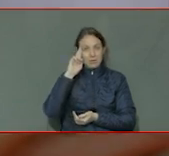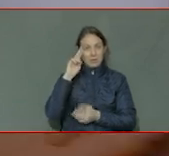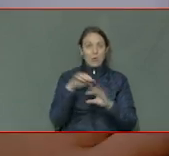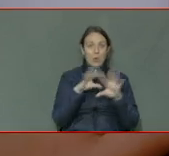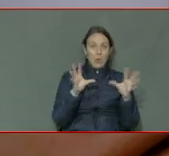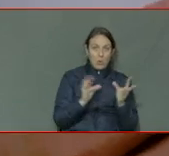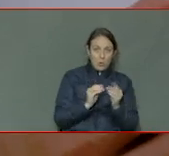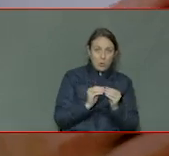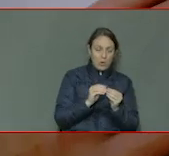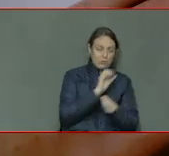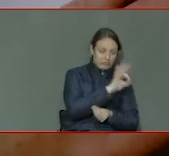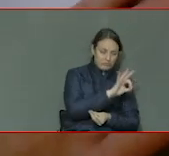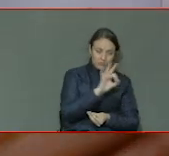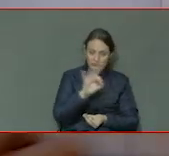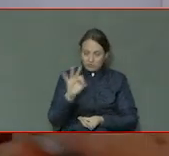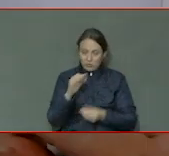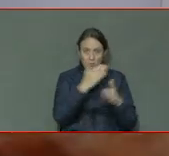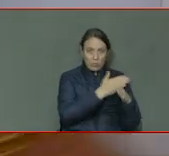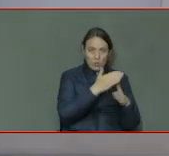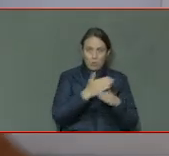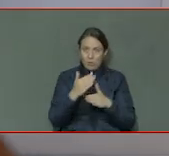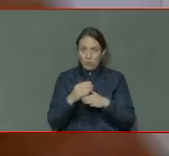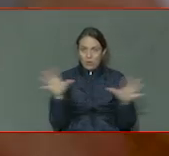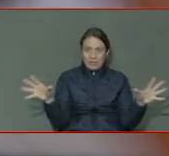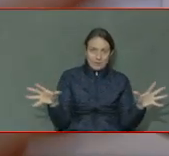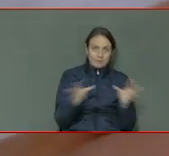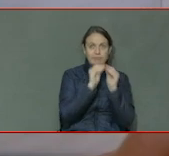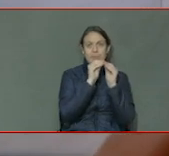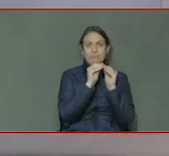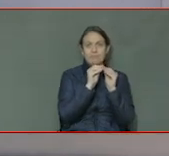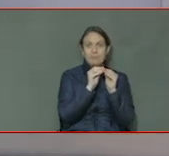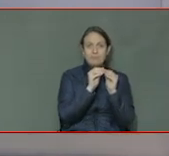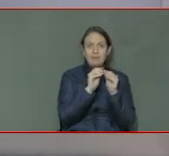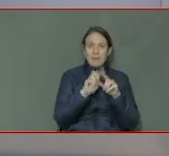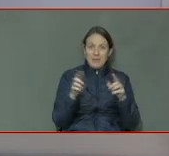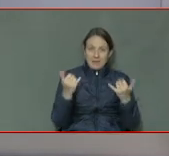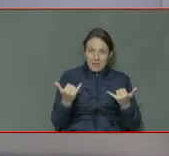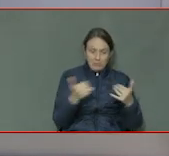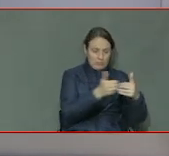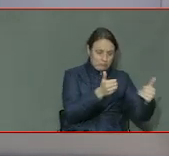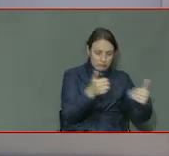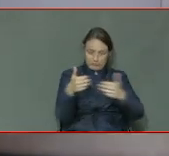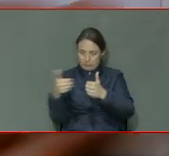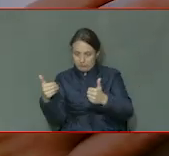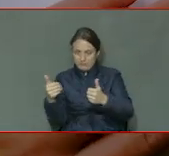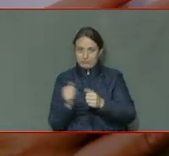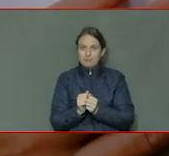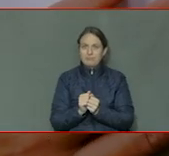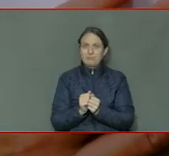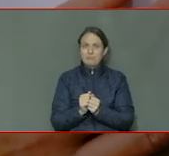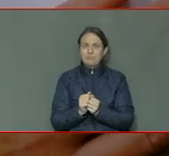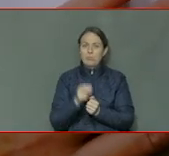all the work done, I'm taking them each one separately. So now I'm going further and